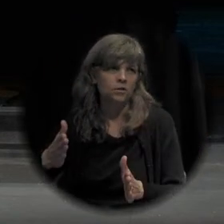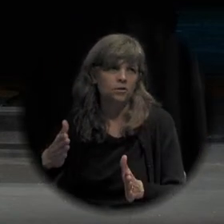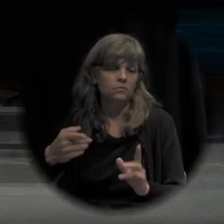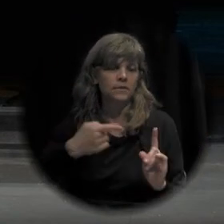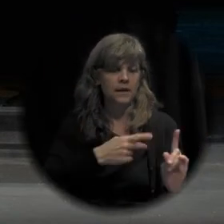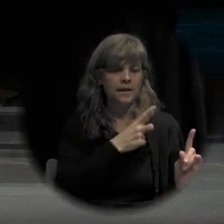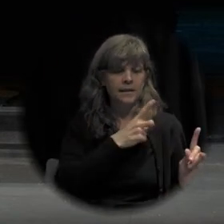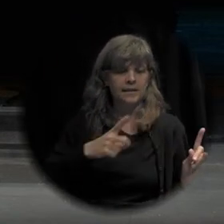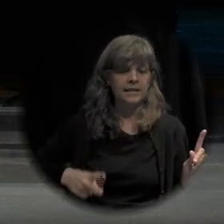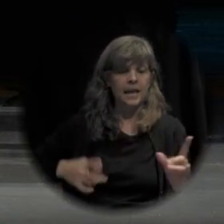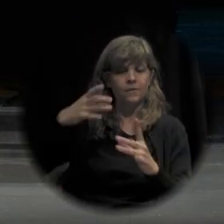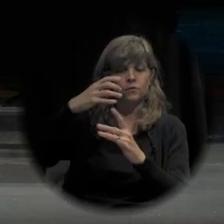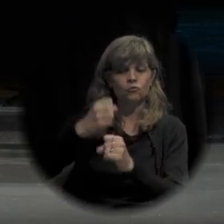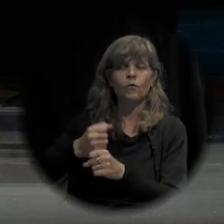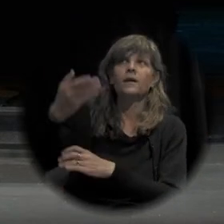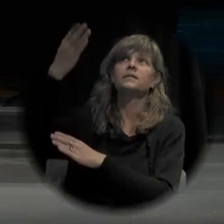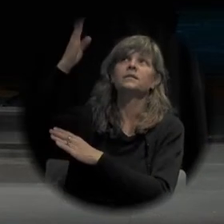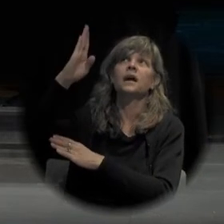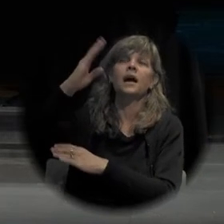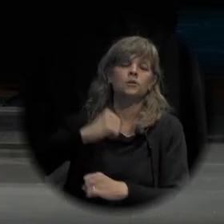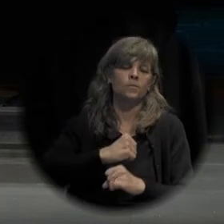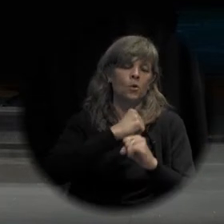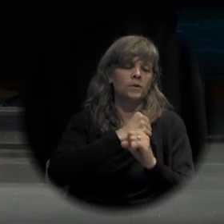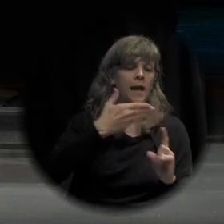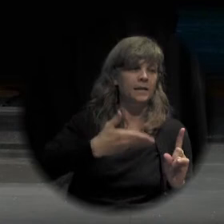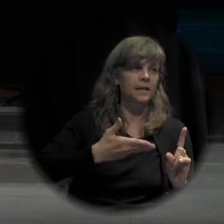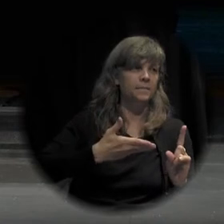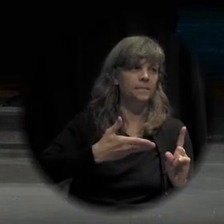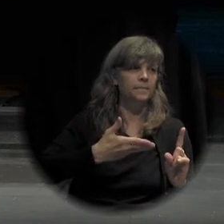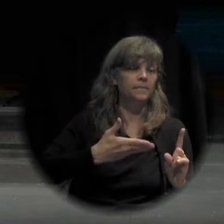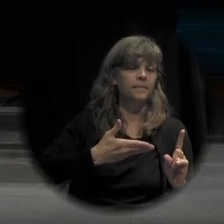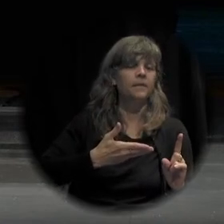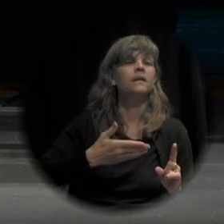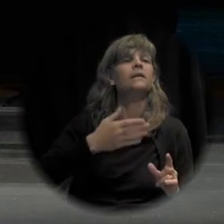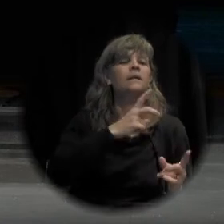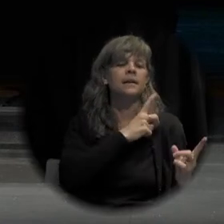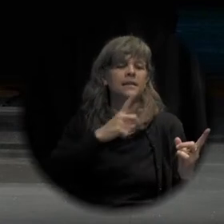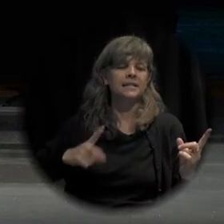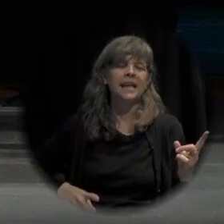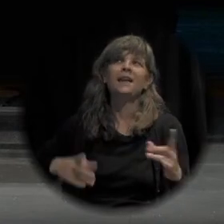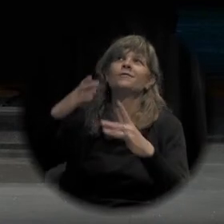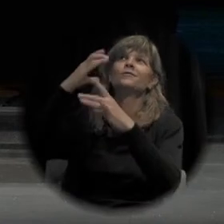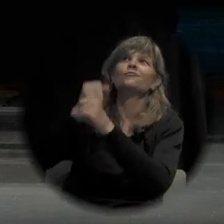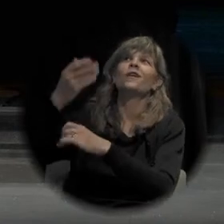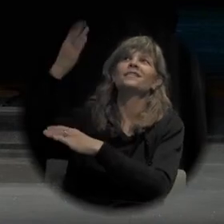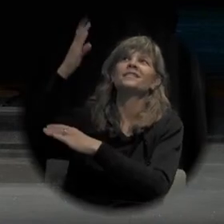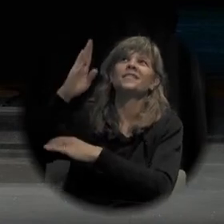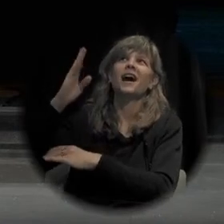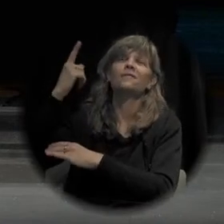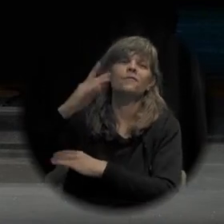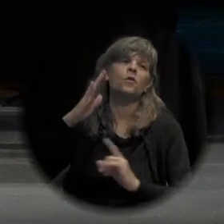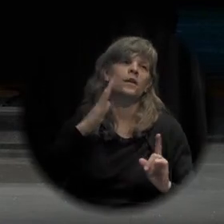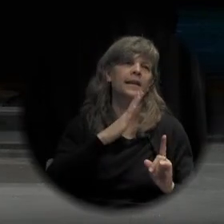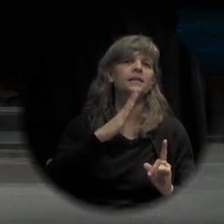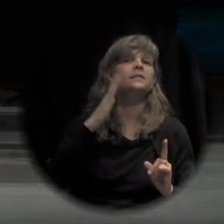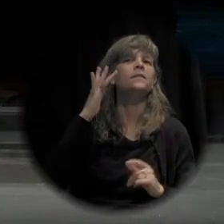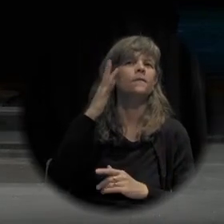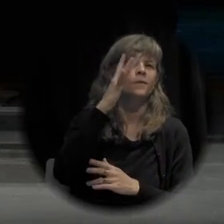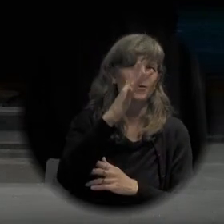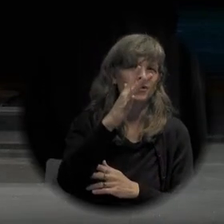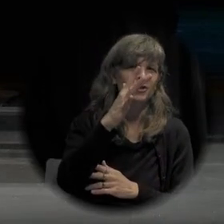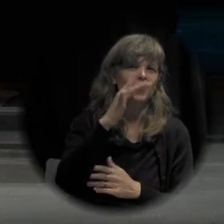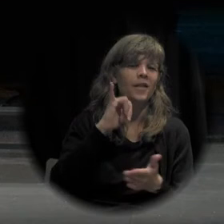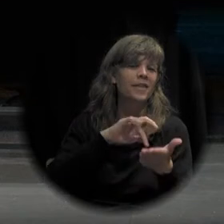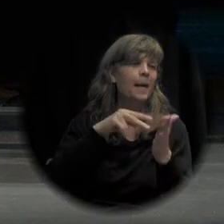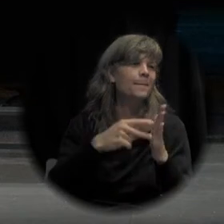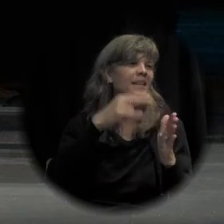life and for his future. Faith. Bottom line,